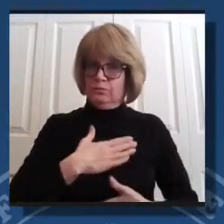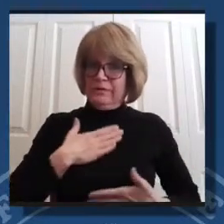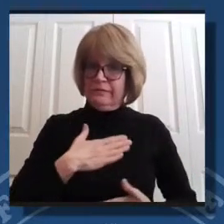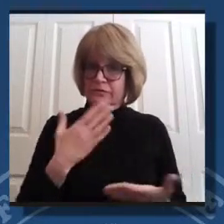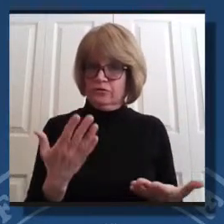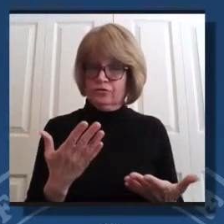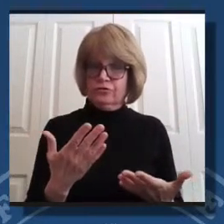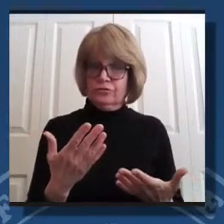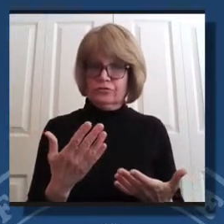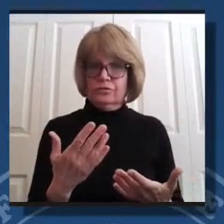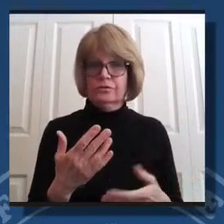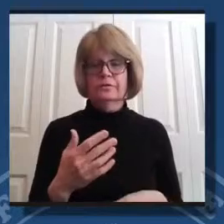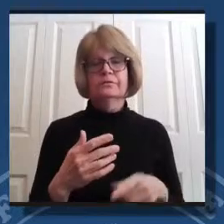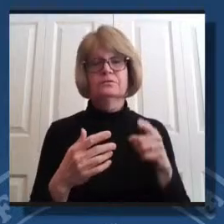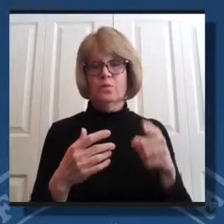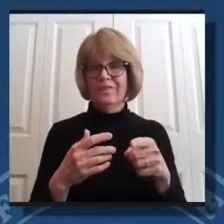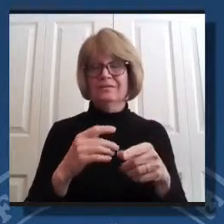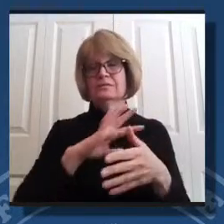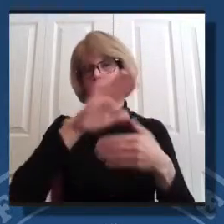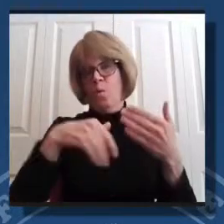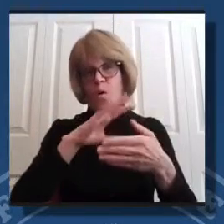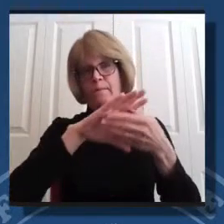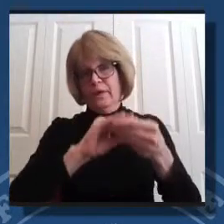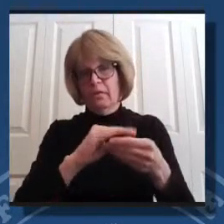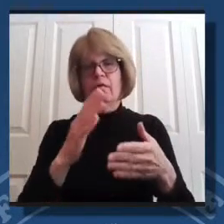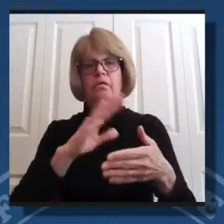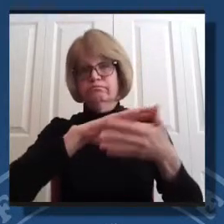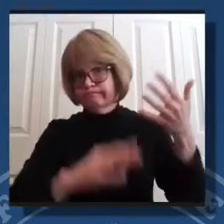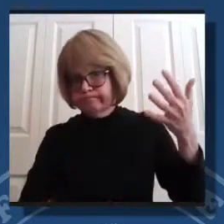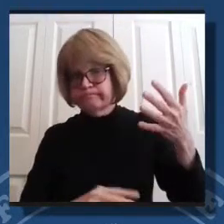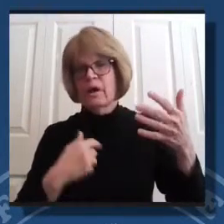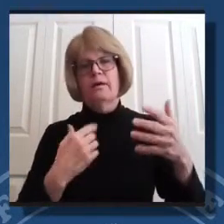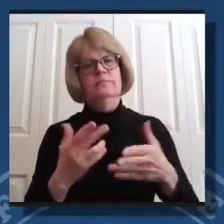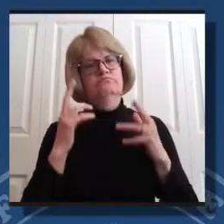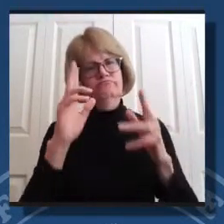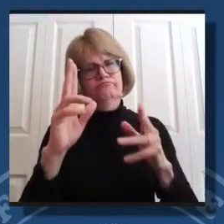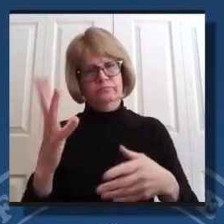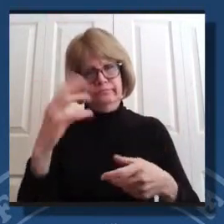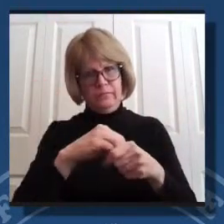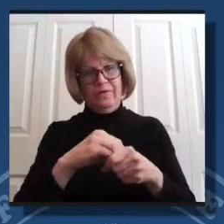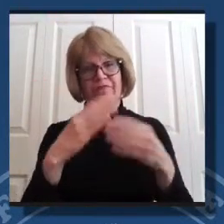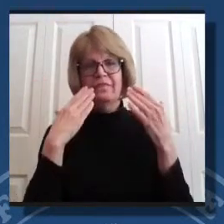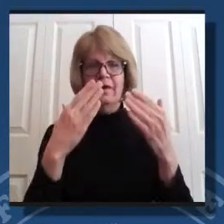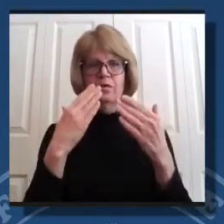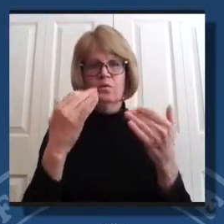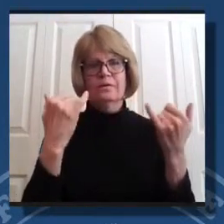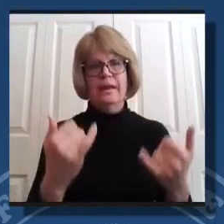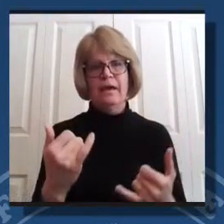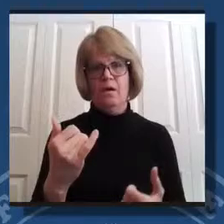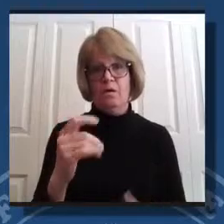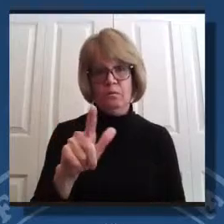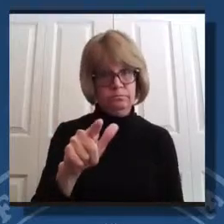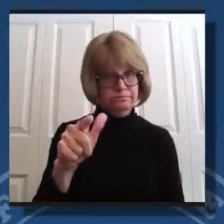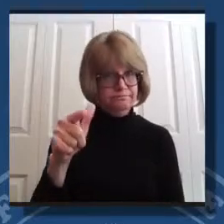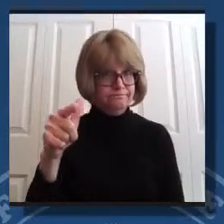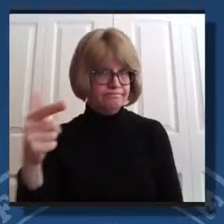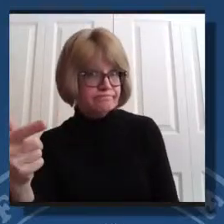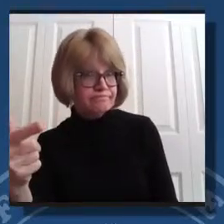As will this whole package, and I am very honored to be a part of that. So thank you, and I believe I'm handing it back To you.